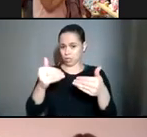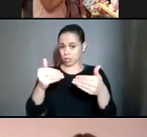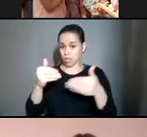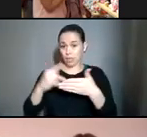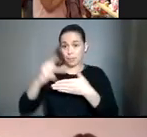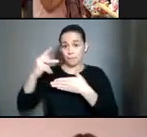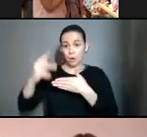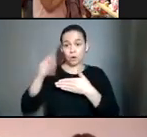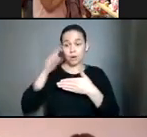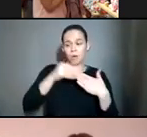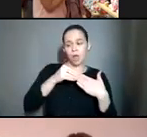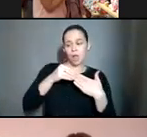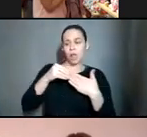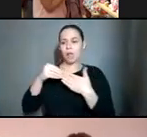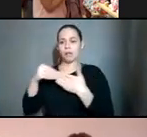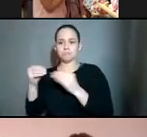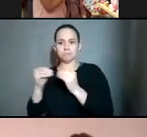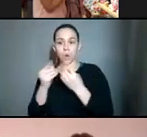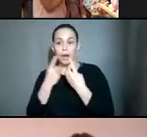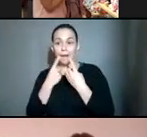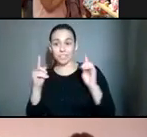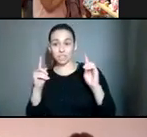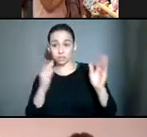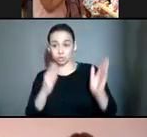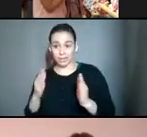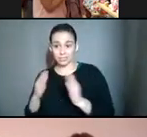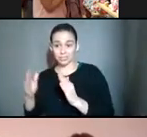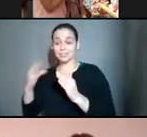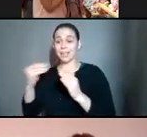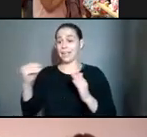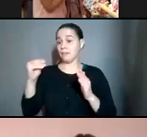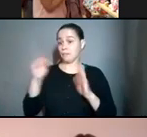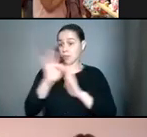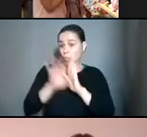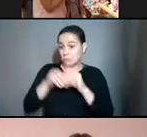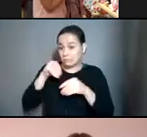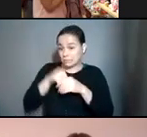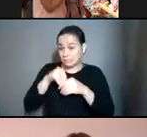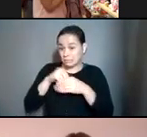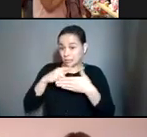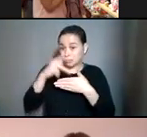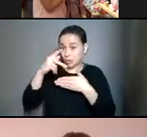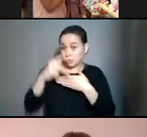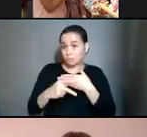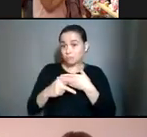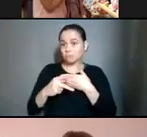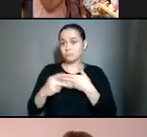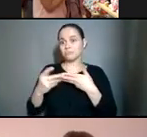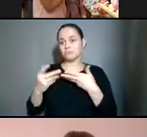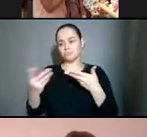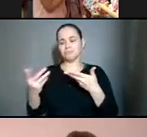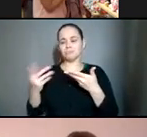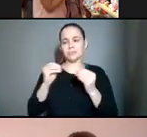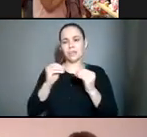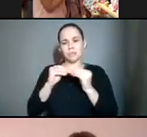efficient strategies and ultimately the standard algorithm that we as adults would be most likely to